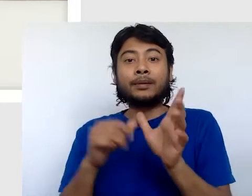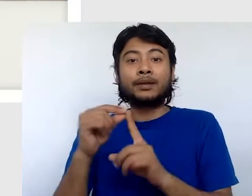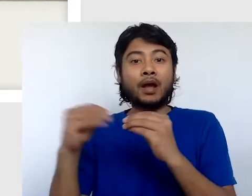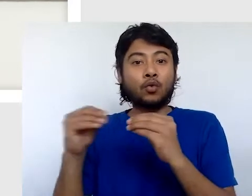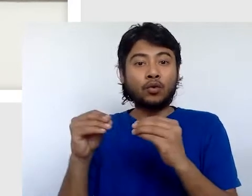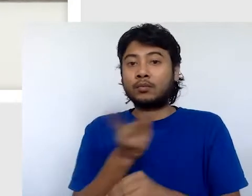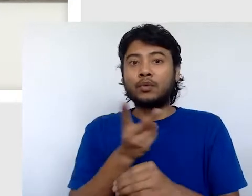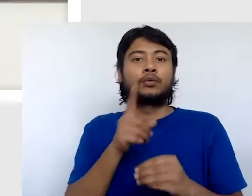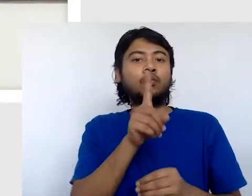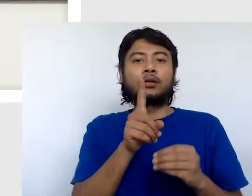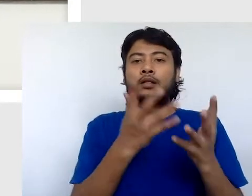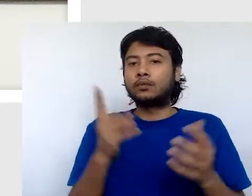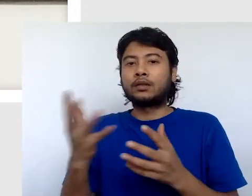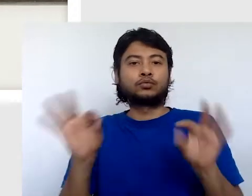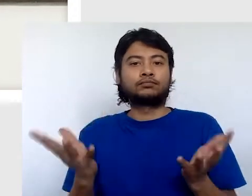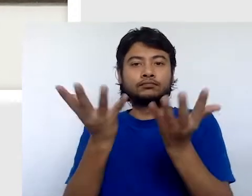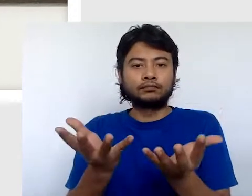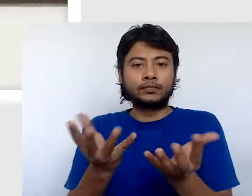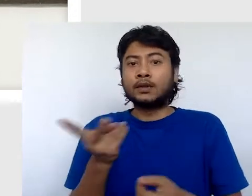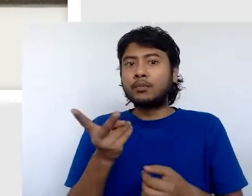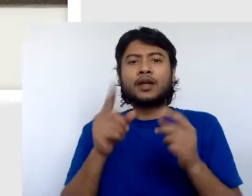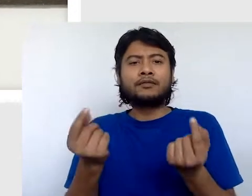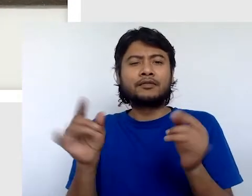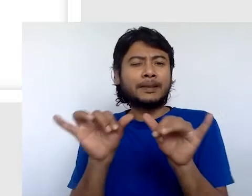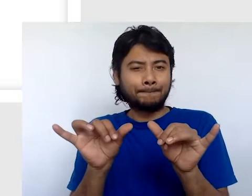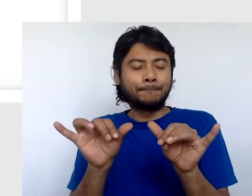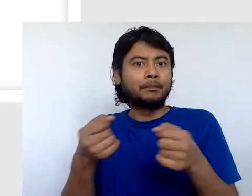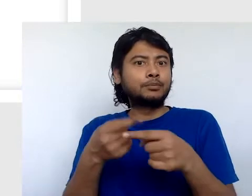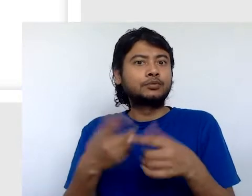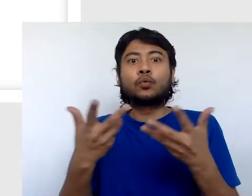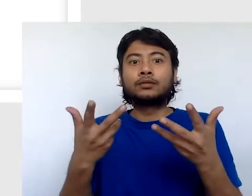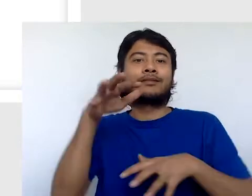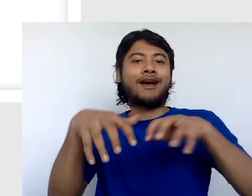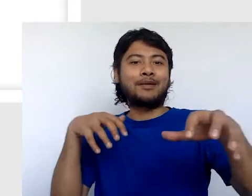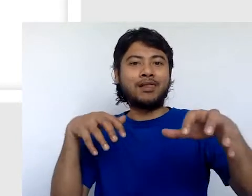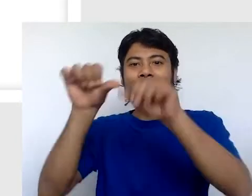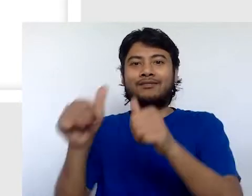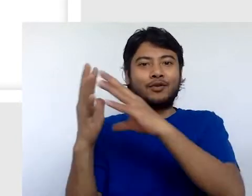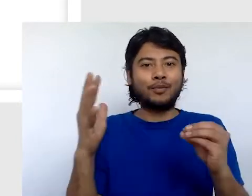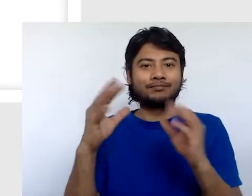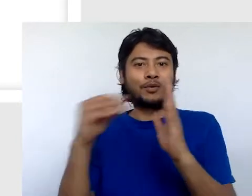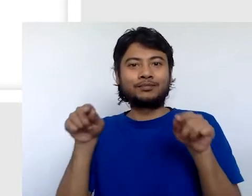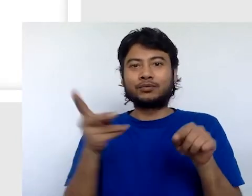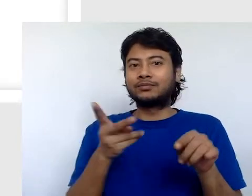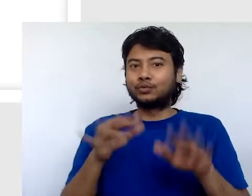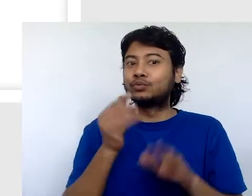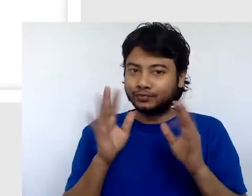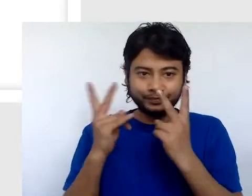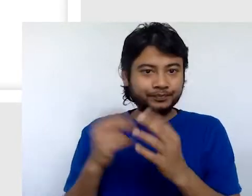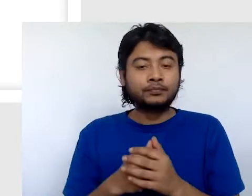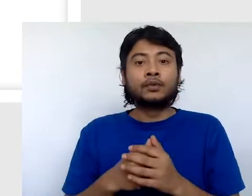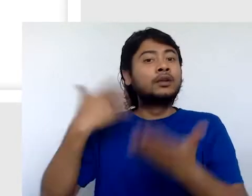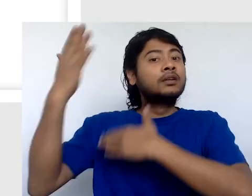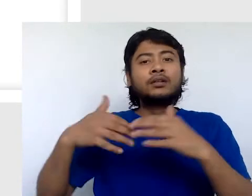an intricately designed hilt from Mehrangar's collection and a fire striker from Map's collection, each of